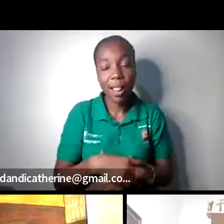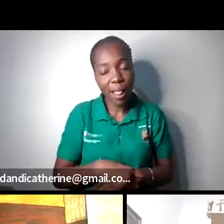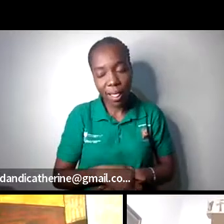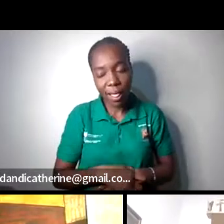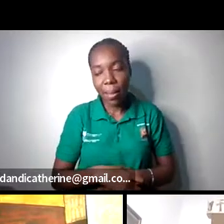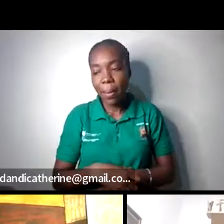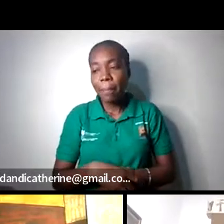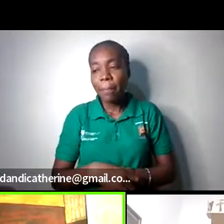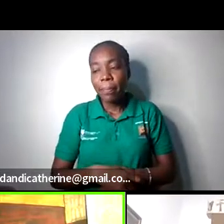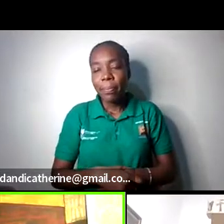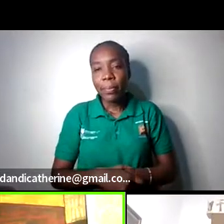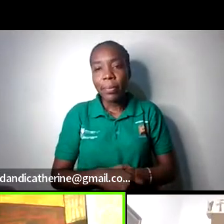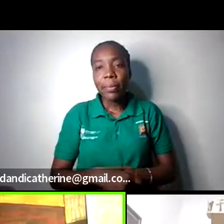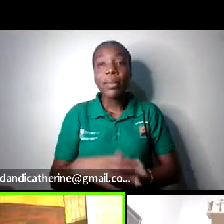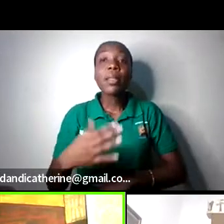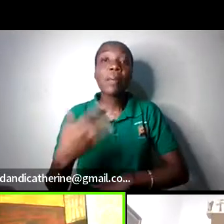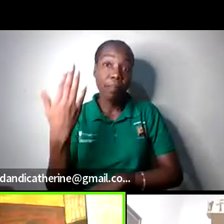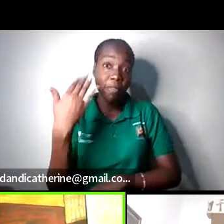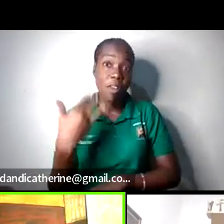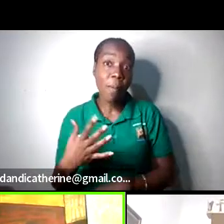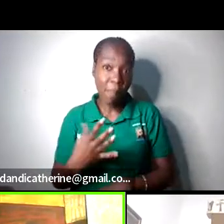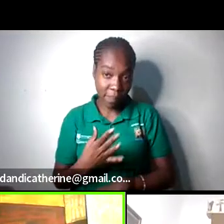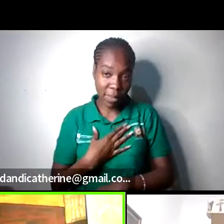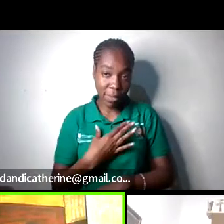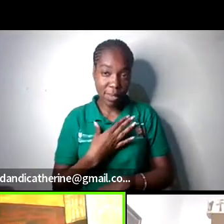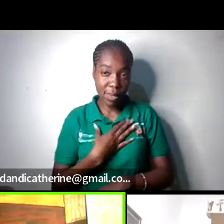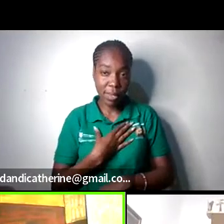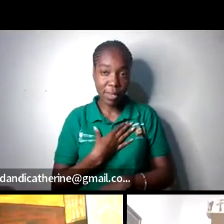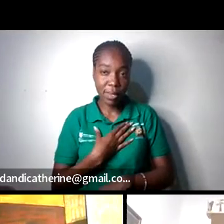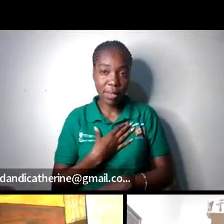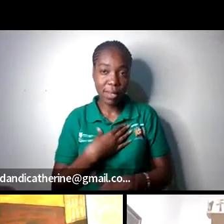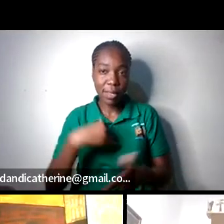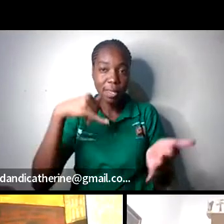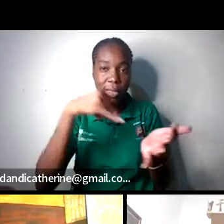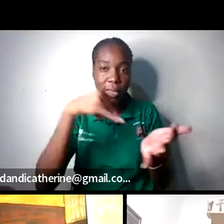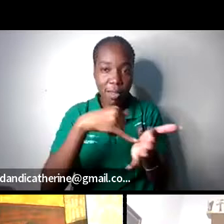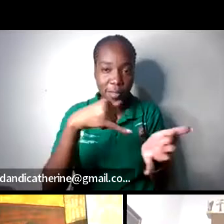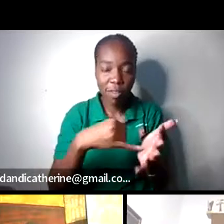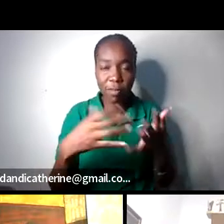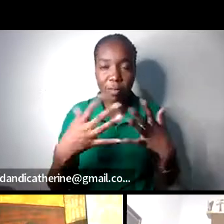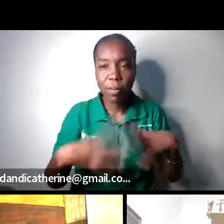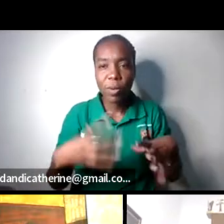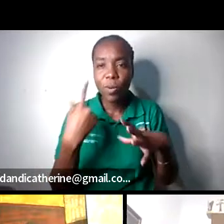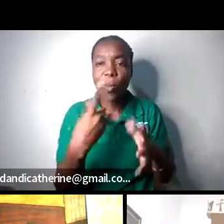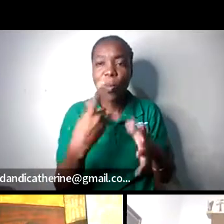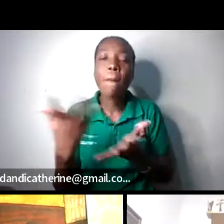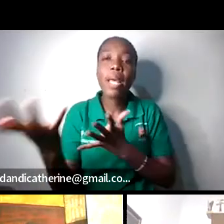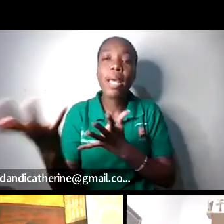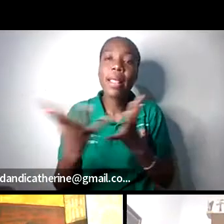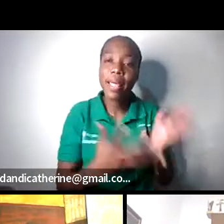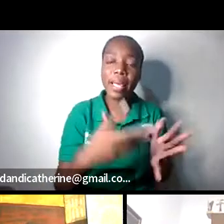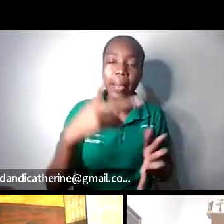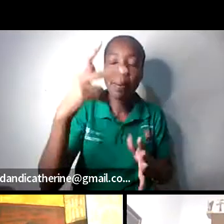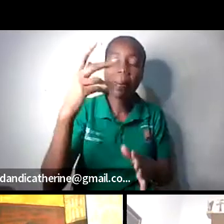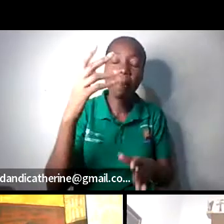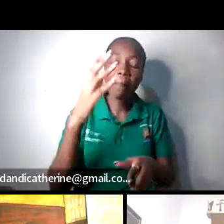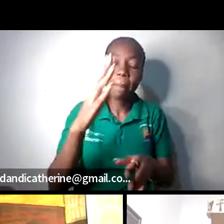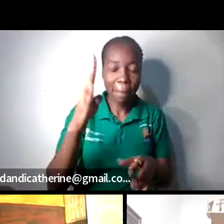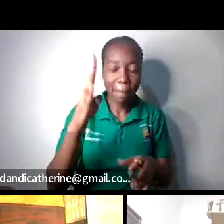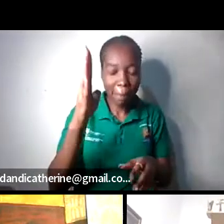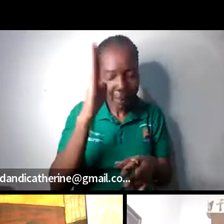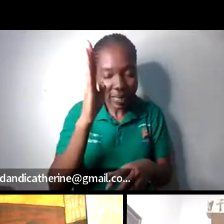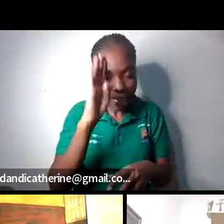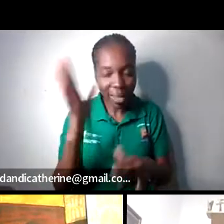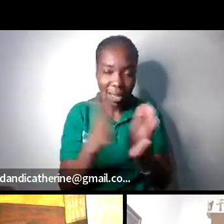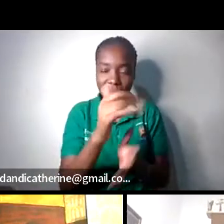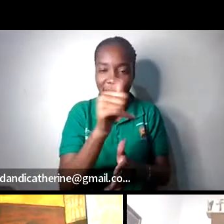I was part of the people that brought in chicken in and pizza into Kenya around 1990, about 24, 25